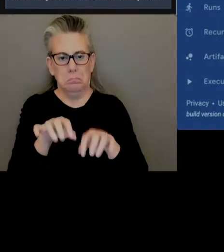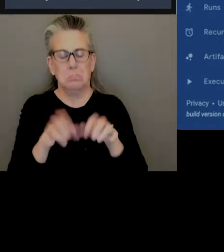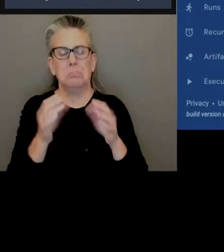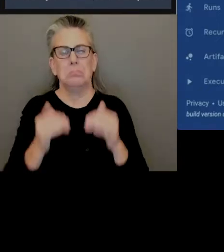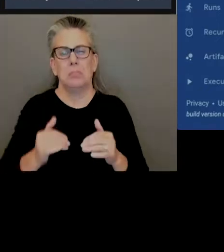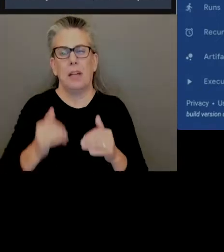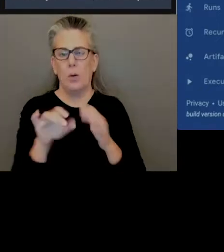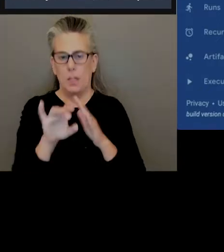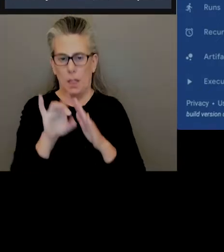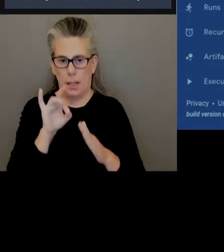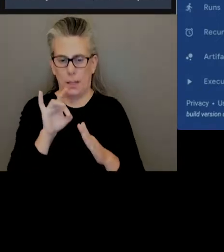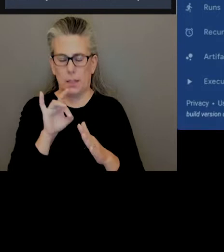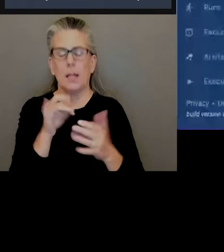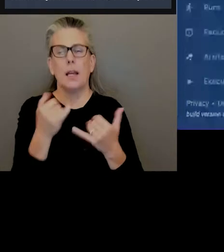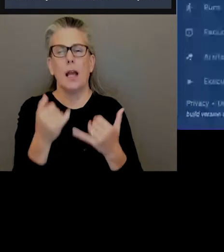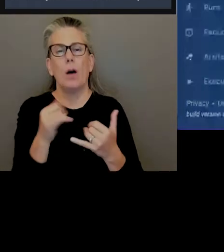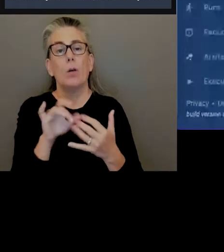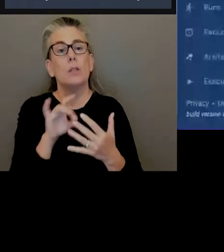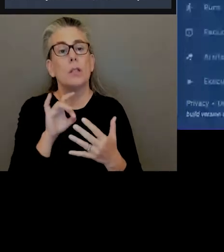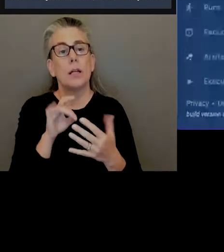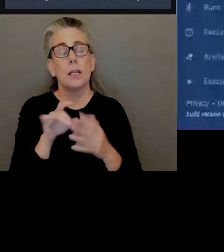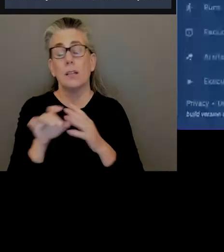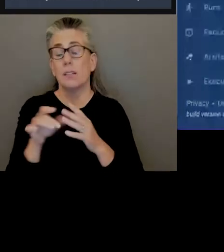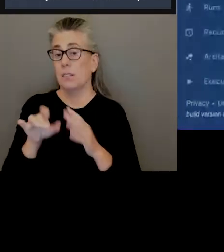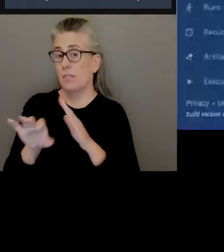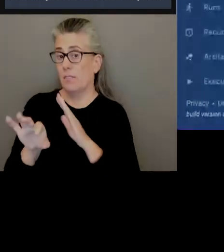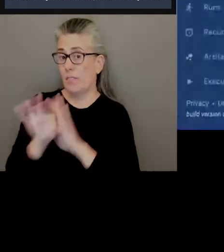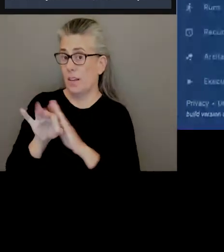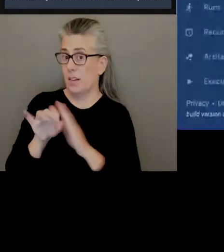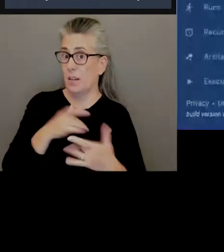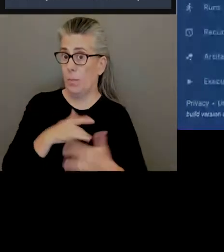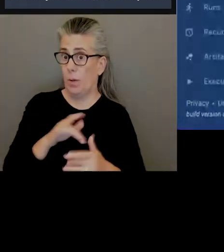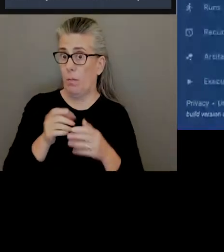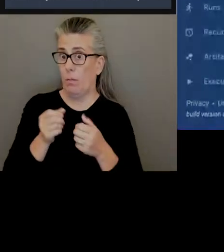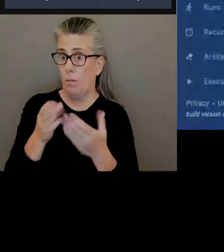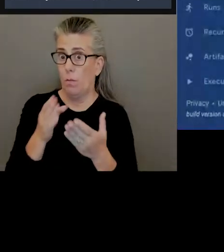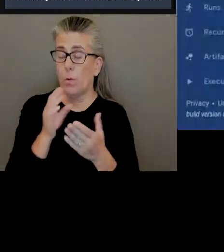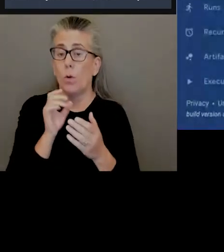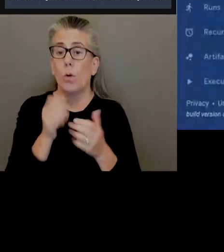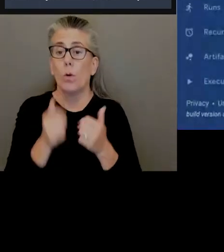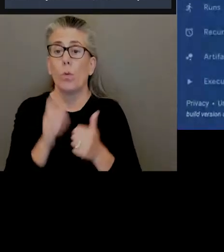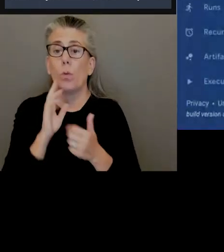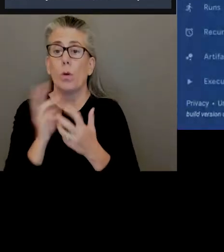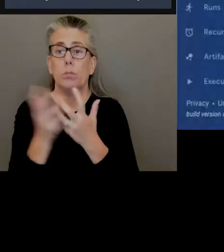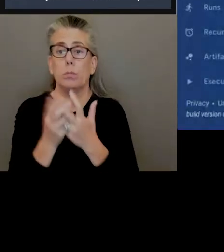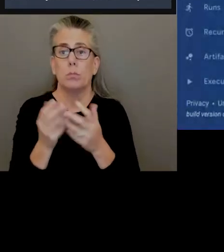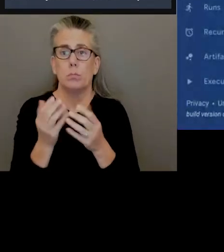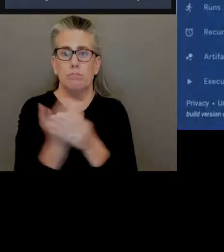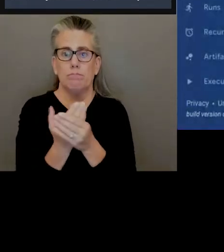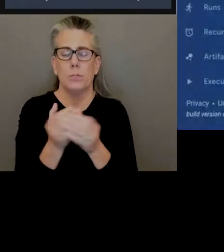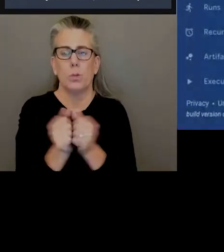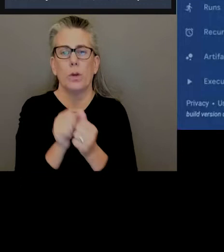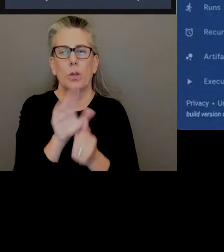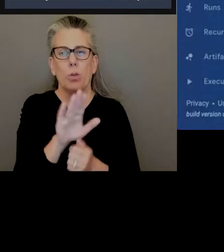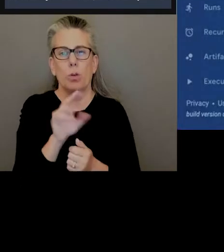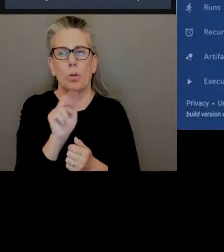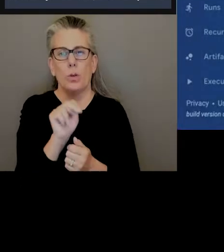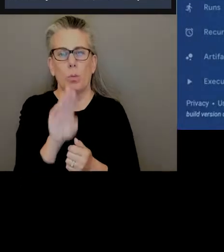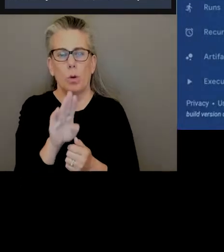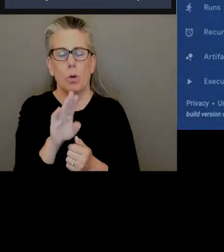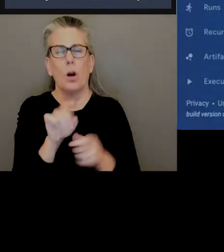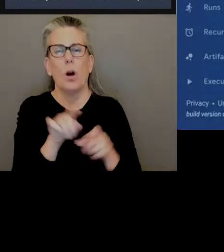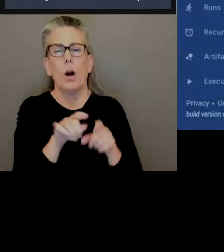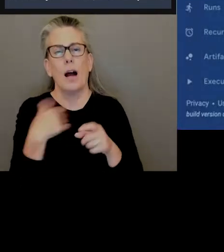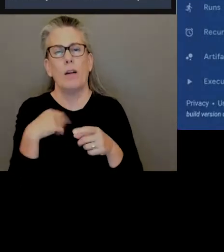a particular Jupyter Docker image, which will back your notebooks and will host a server, right? And there are two options to select that image.